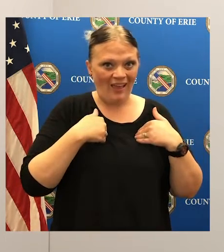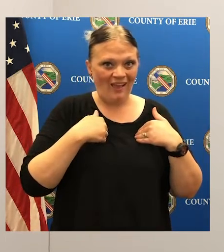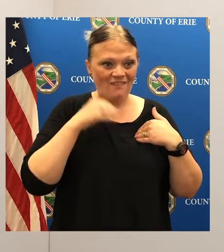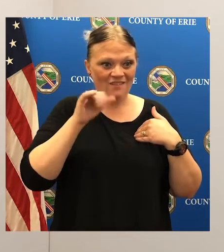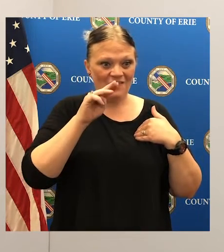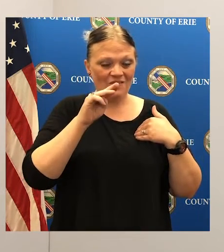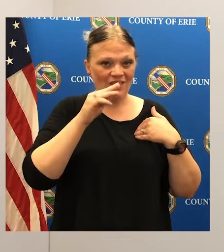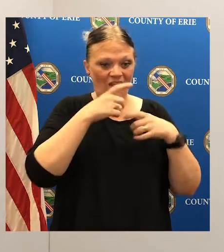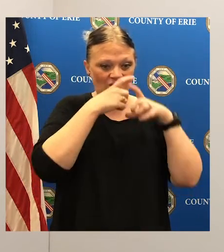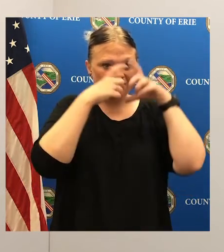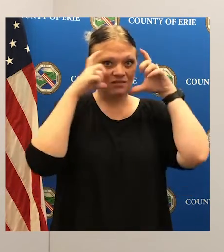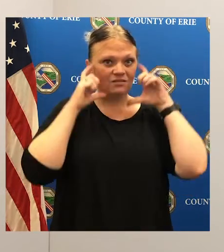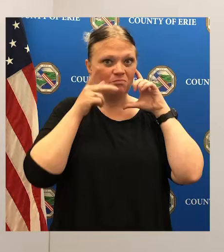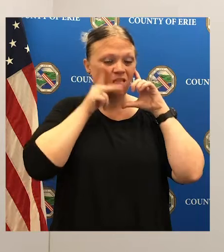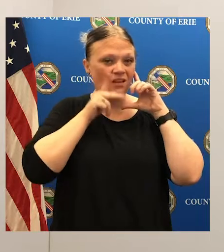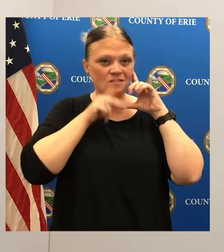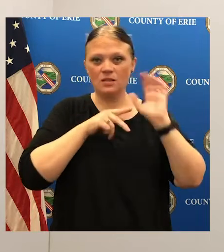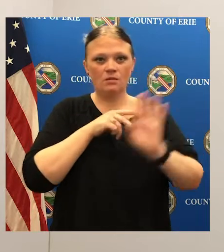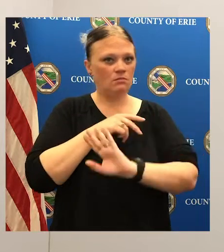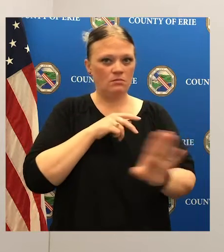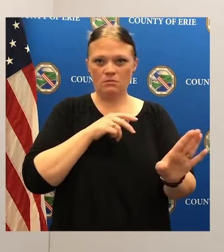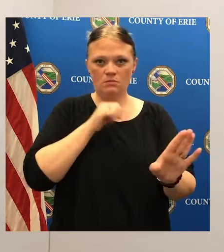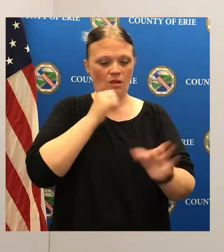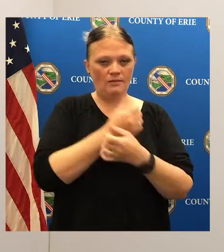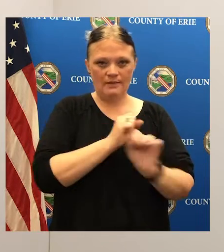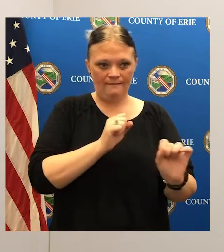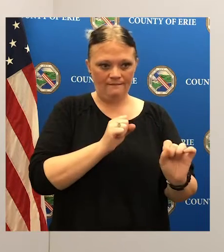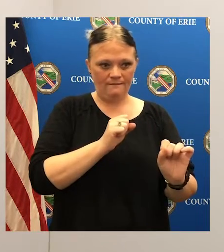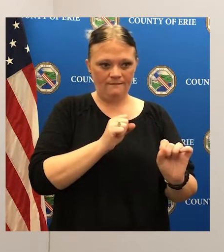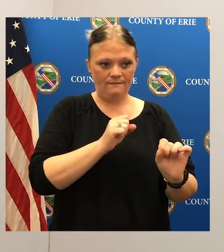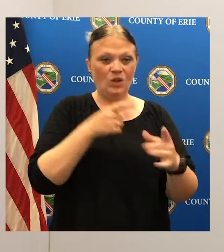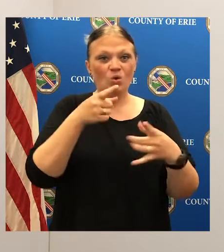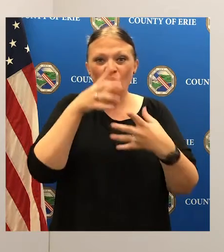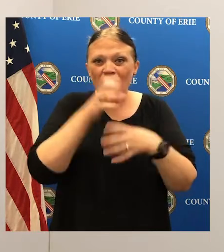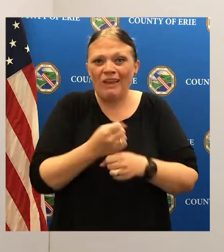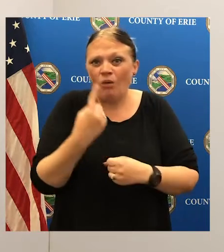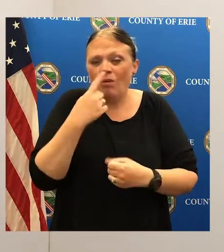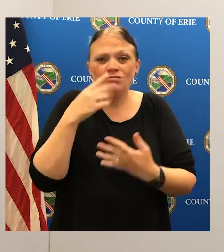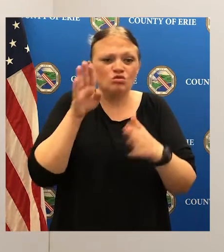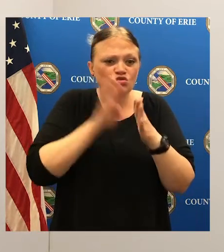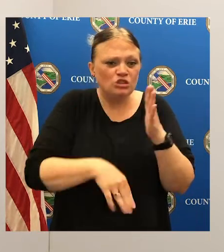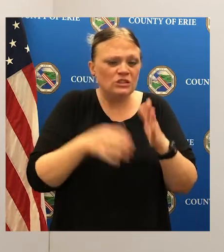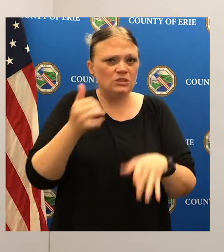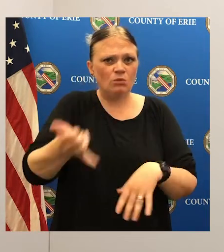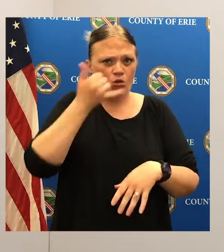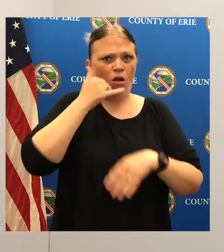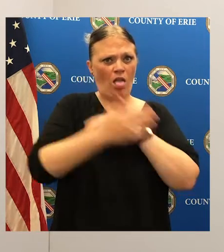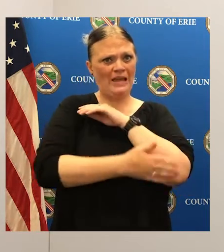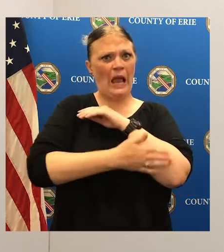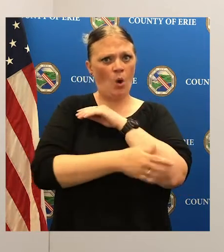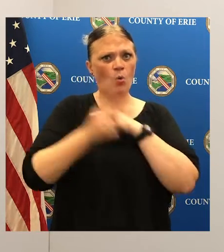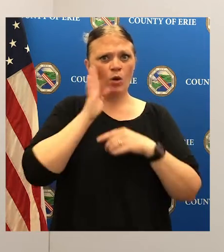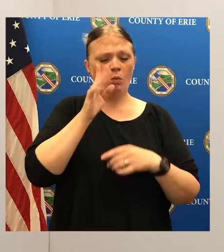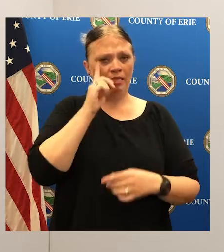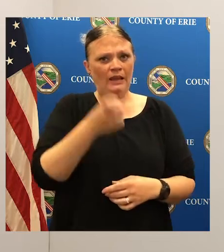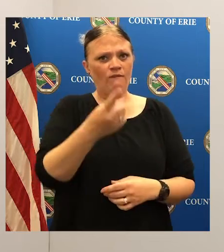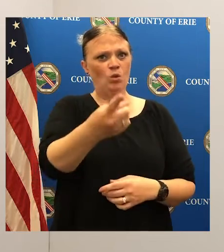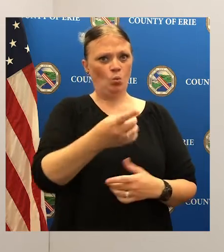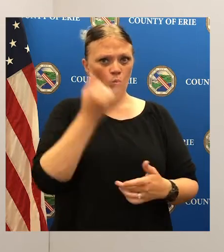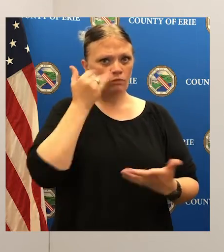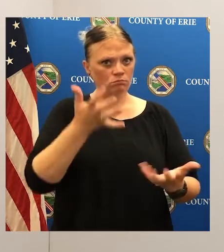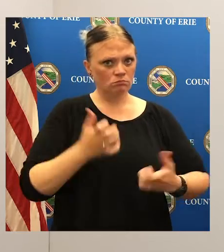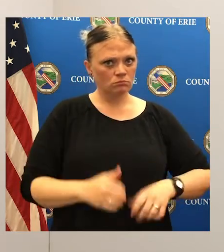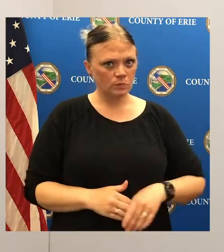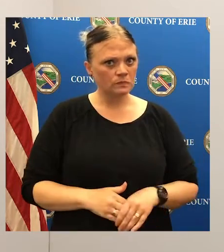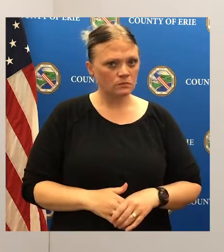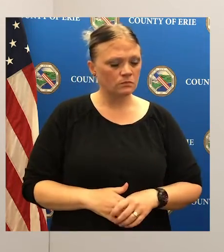rescue breathing. 2 scenarios here. Get a mask. Masks are reasonable. They're cheap. You can call us at the county. We will get you a mask, so you